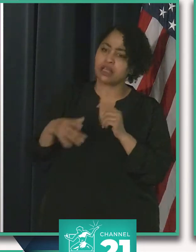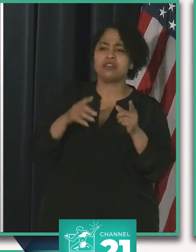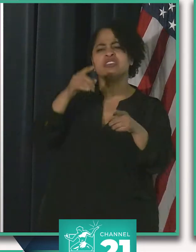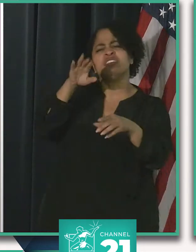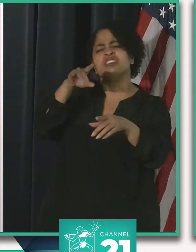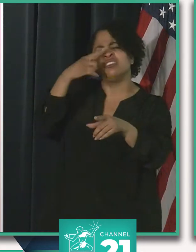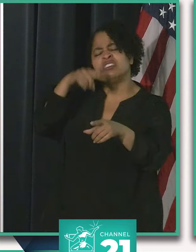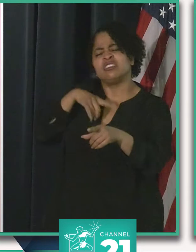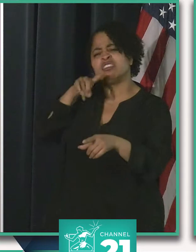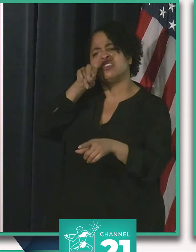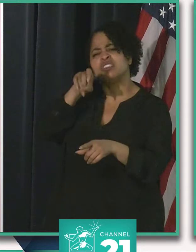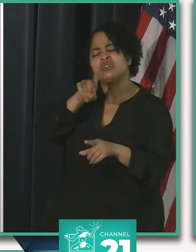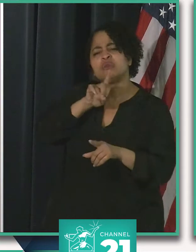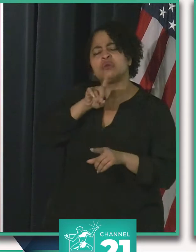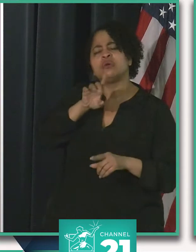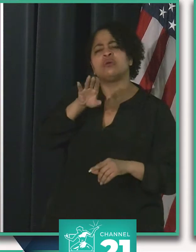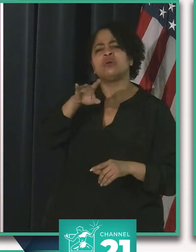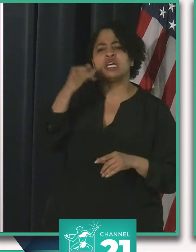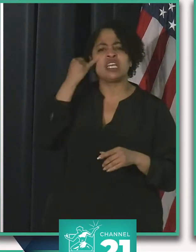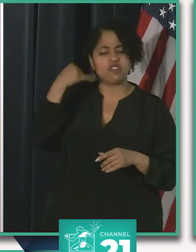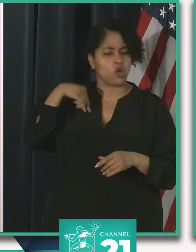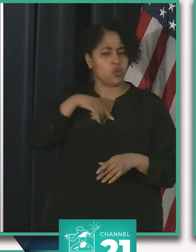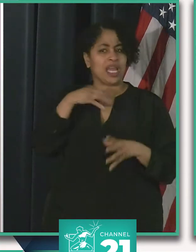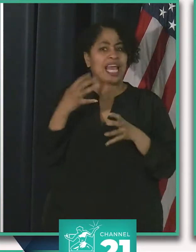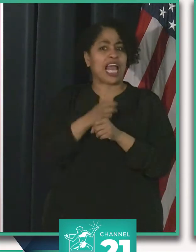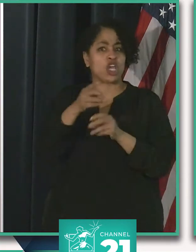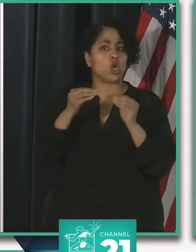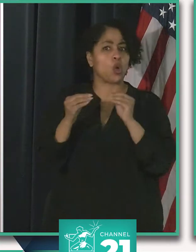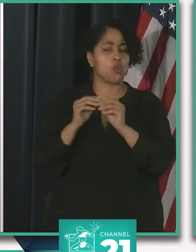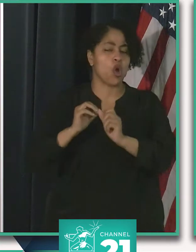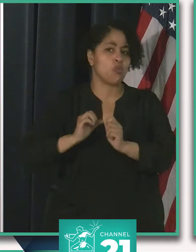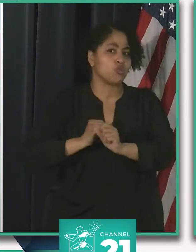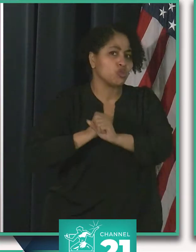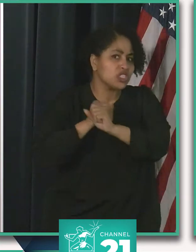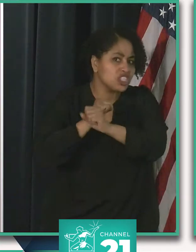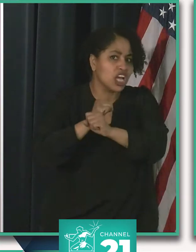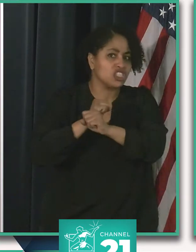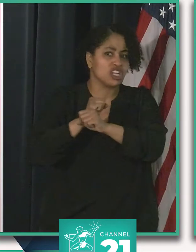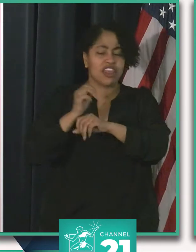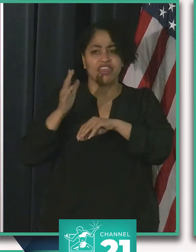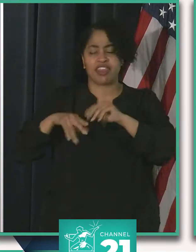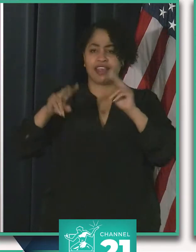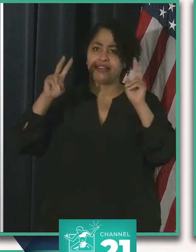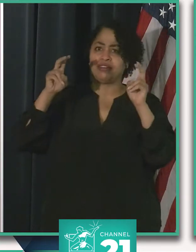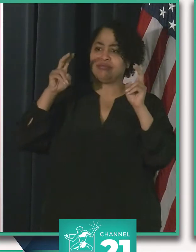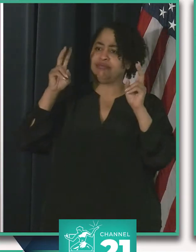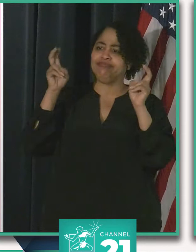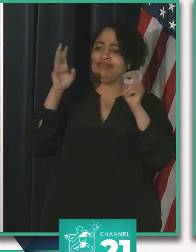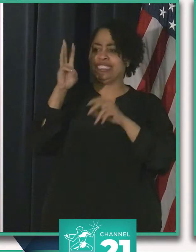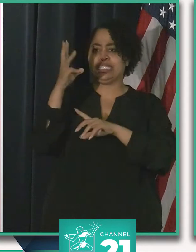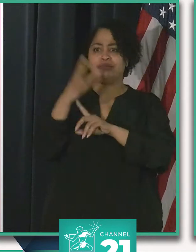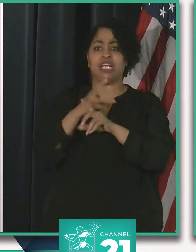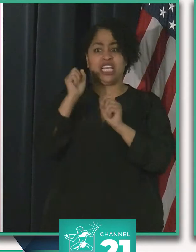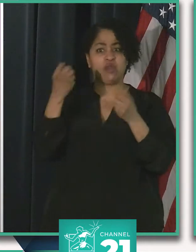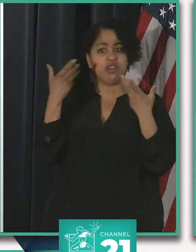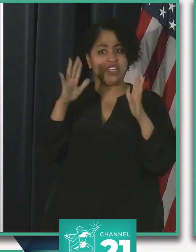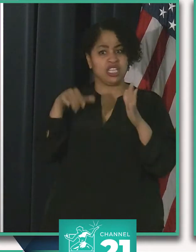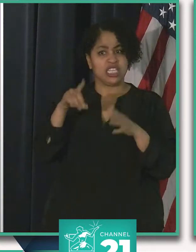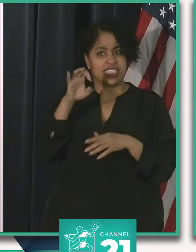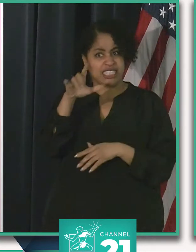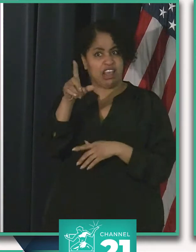So can I ask you a question? If we got you more protection than 6 months, can we finish this deal?